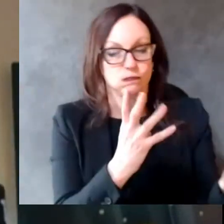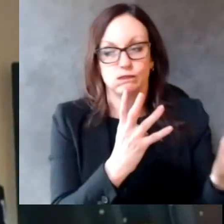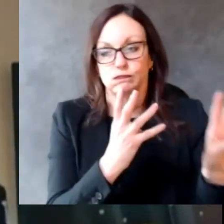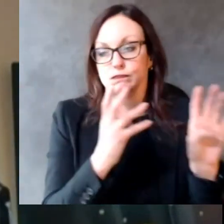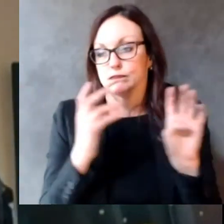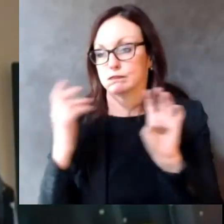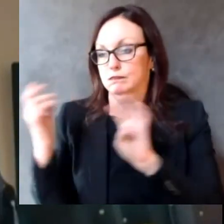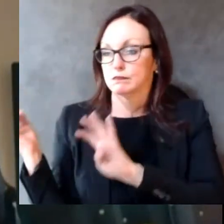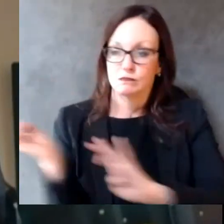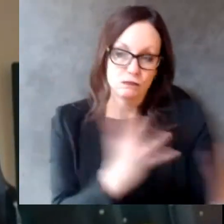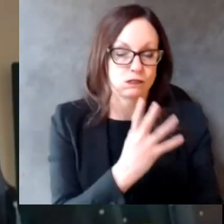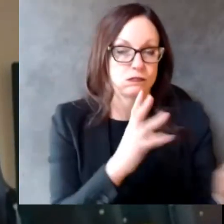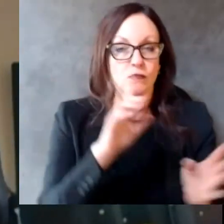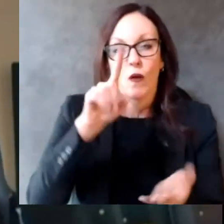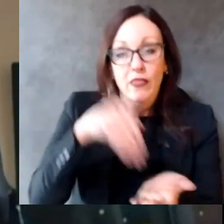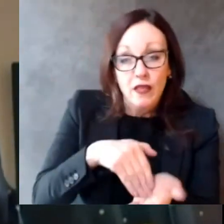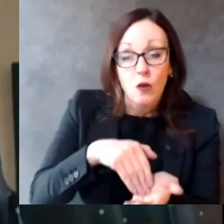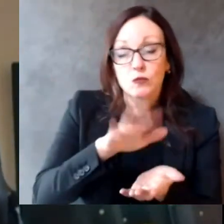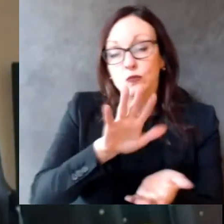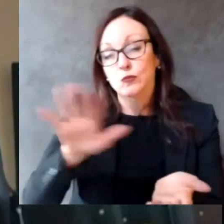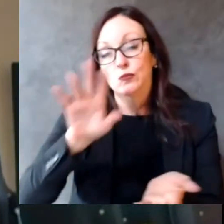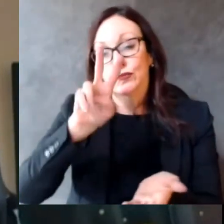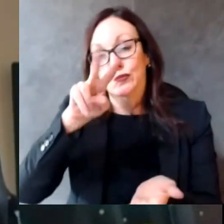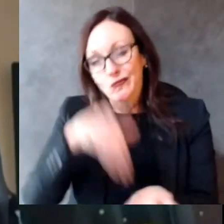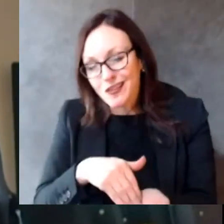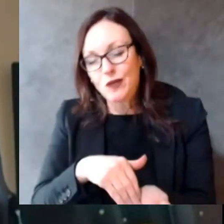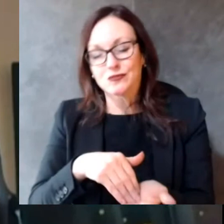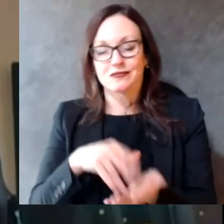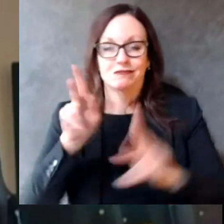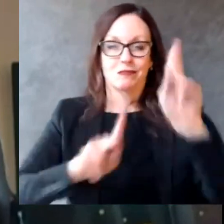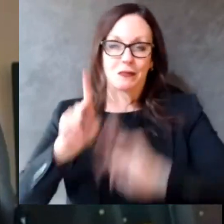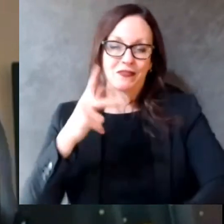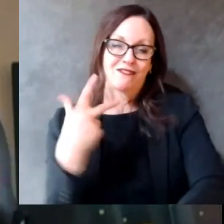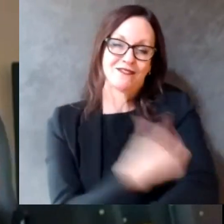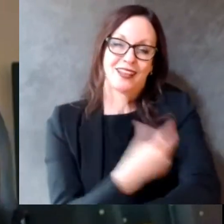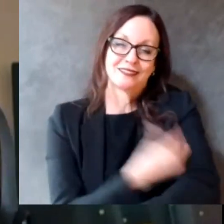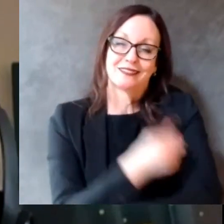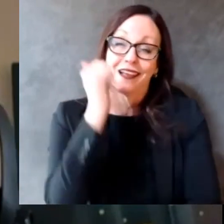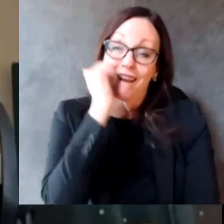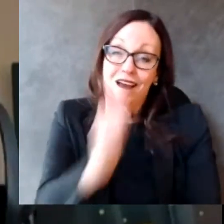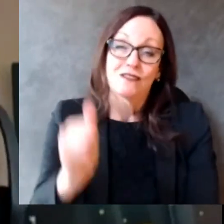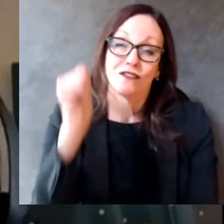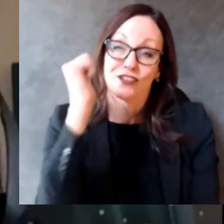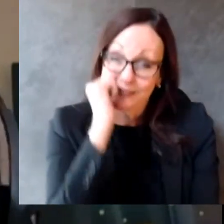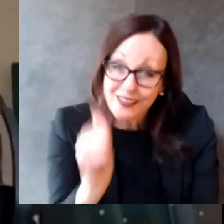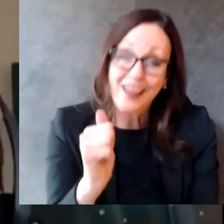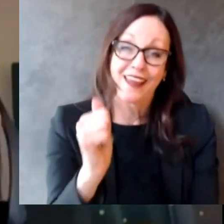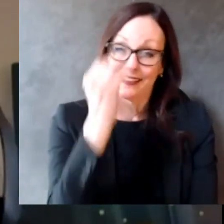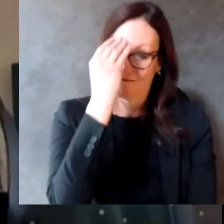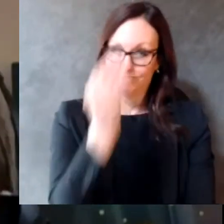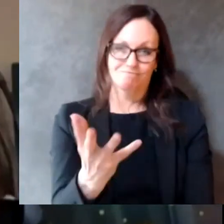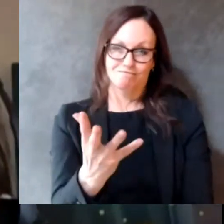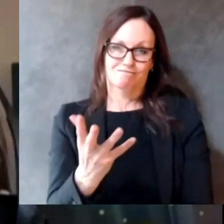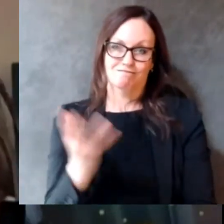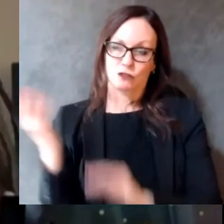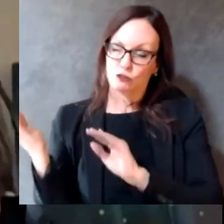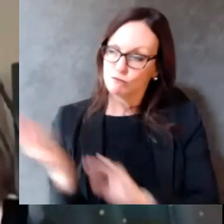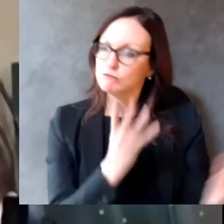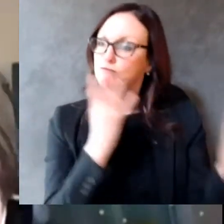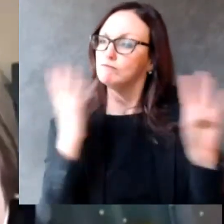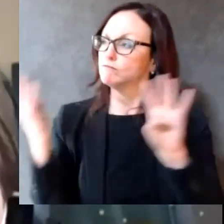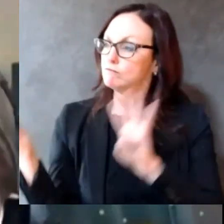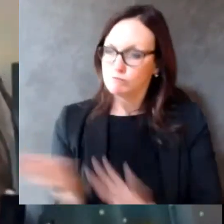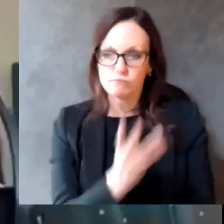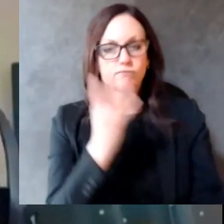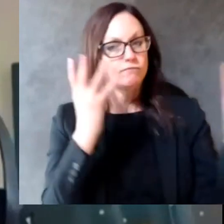people starting their vaccine series every day. So now is, if you climb a mountain, you